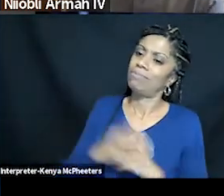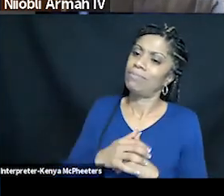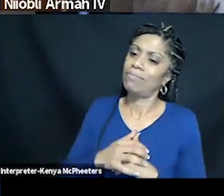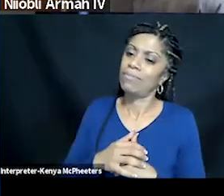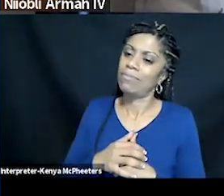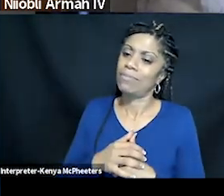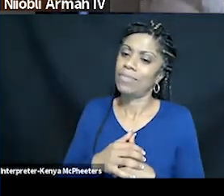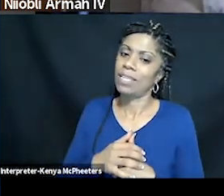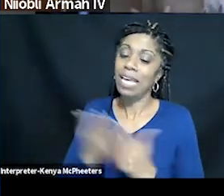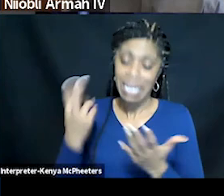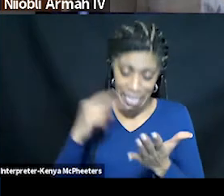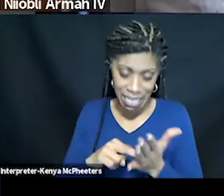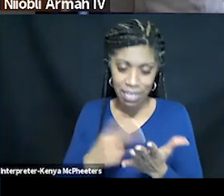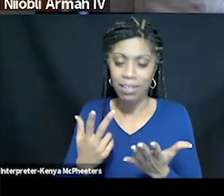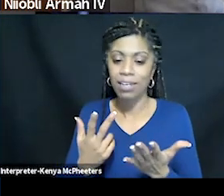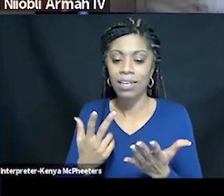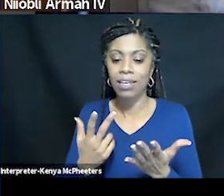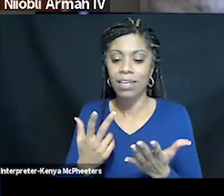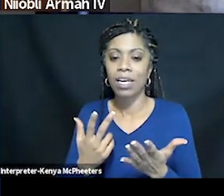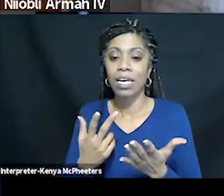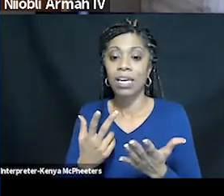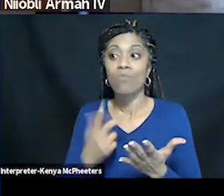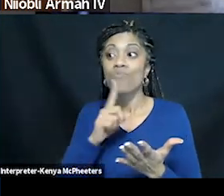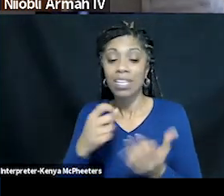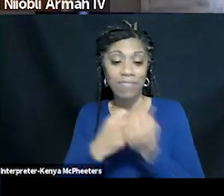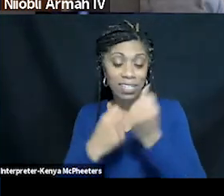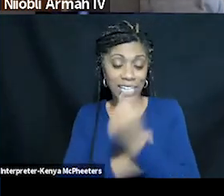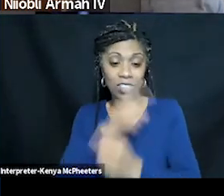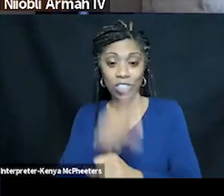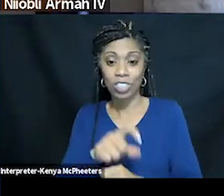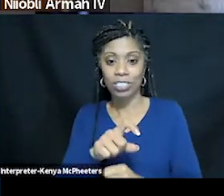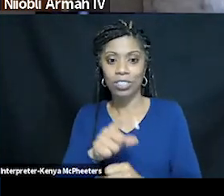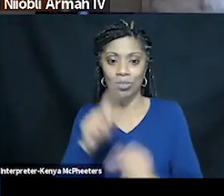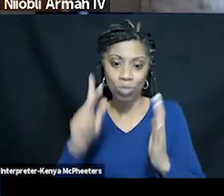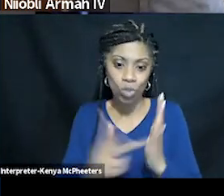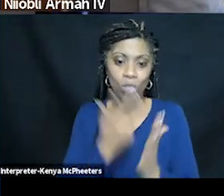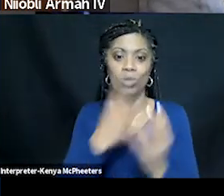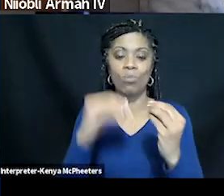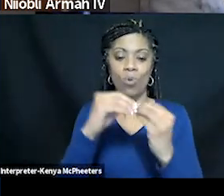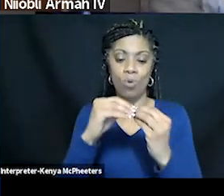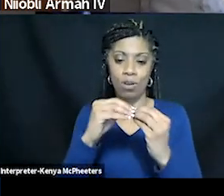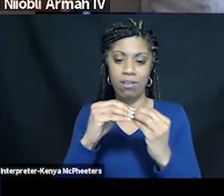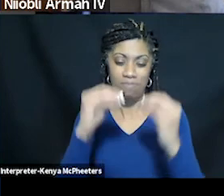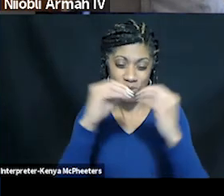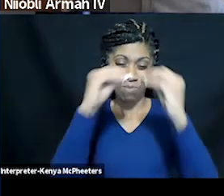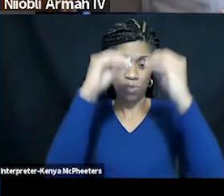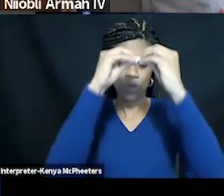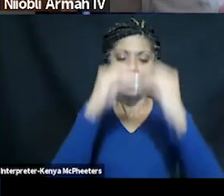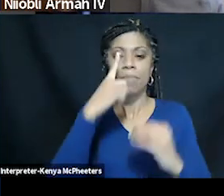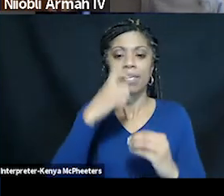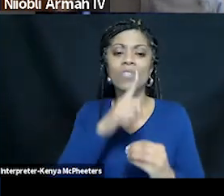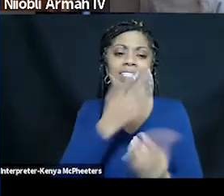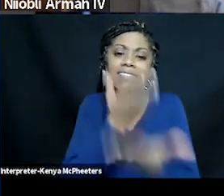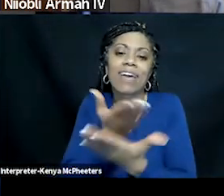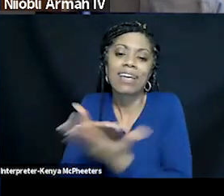We're just doubling down. Foundations should triple what they're doing, because particularly if it's a corporate foundation. And so this is not a political statement. This is fact-based.